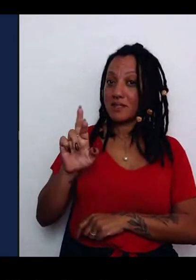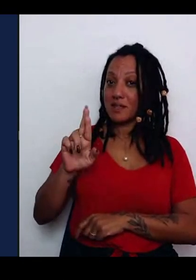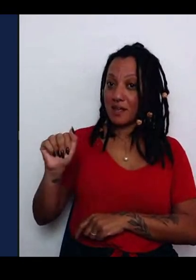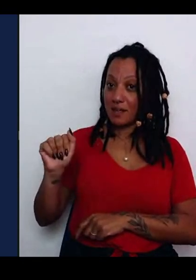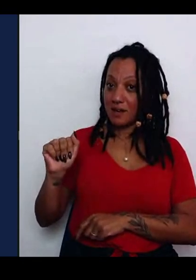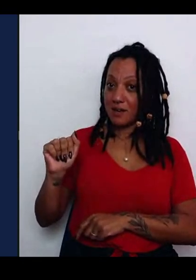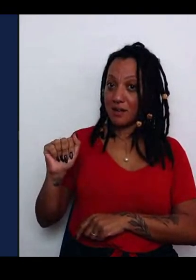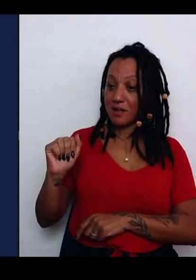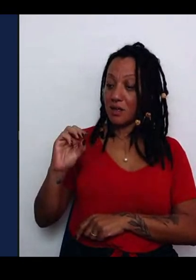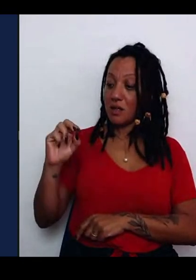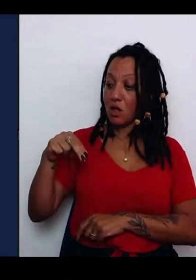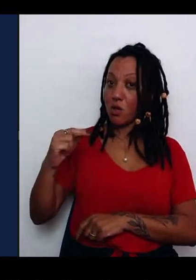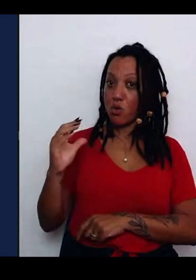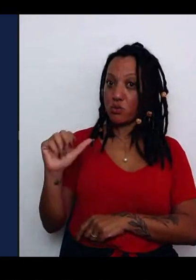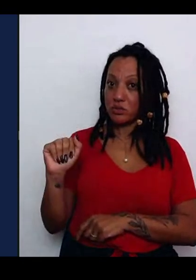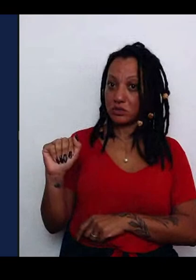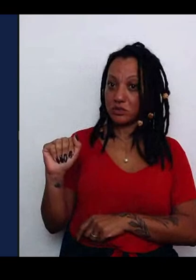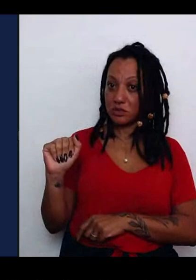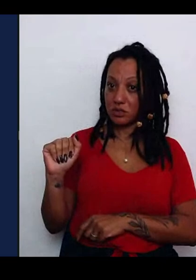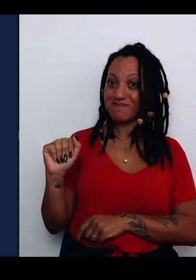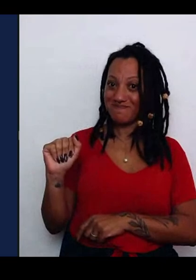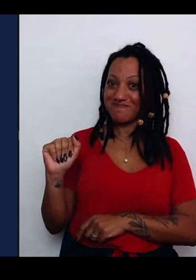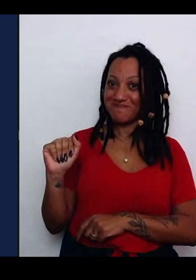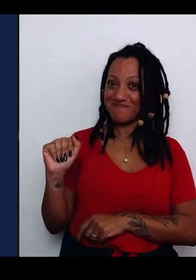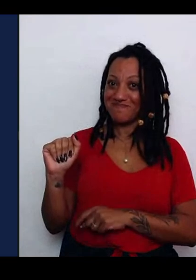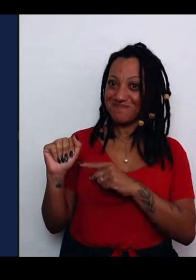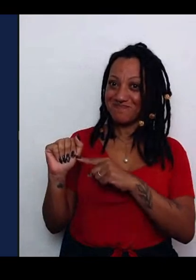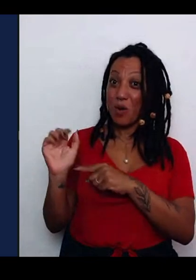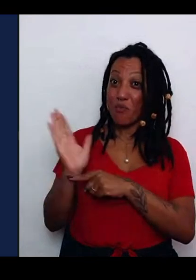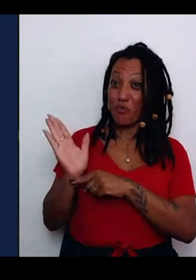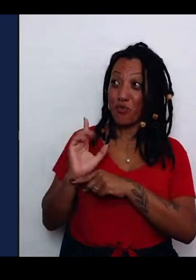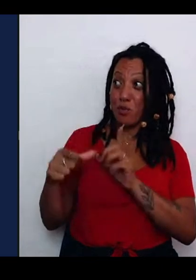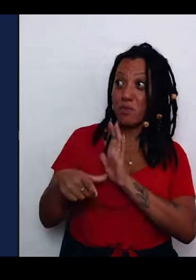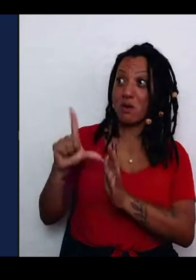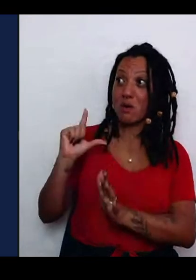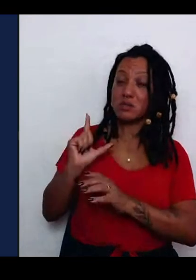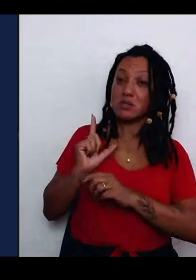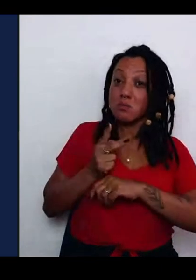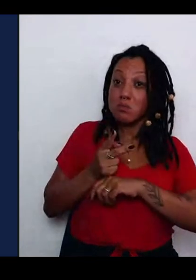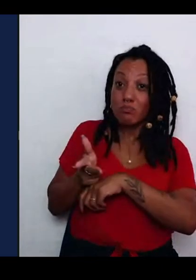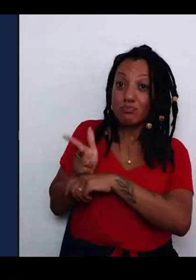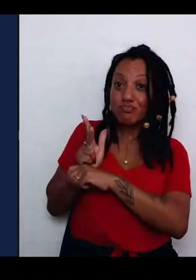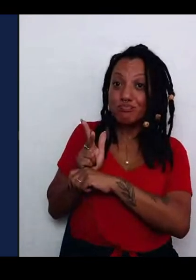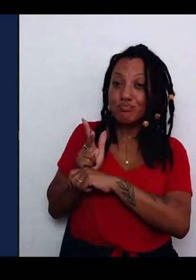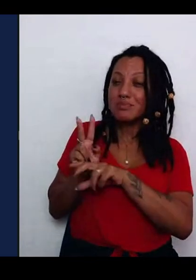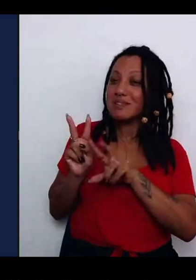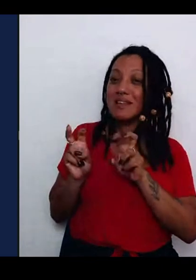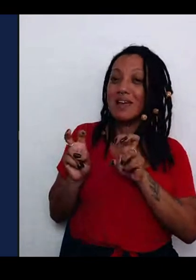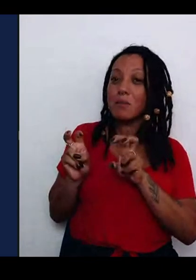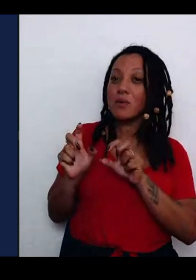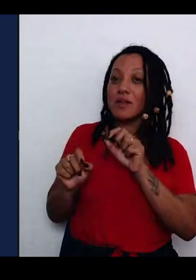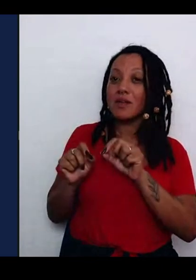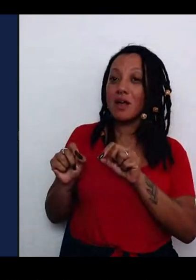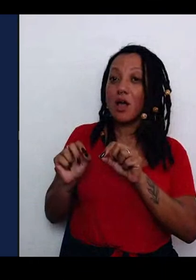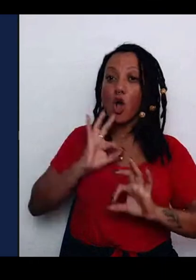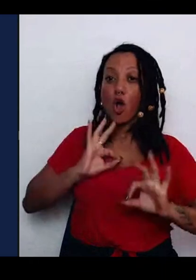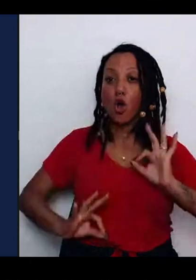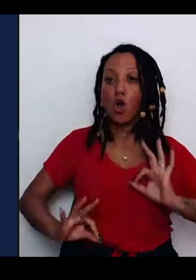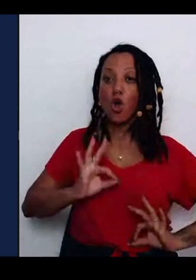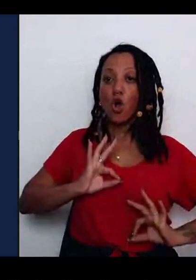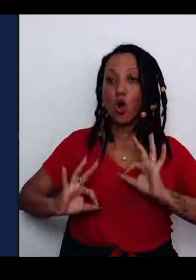jaguar in the pantanal Wetland area of Brazil and here the melody stretches itself over time